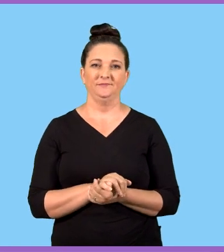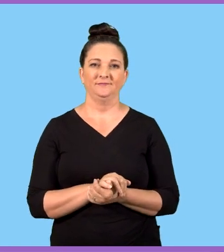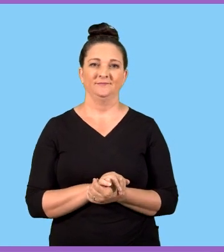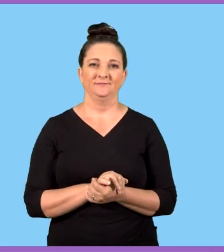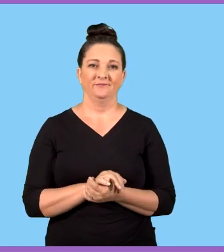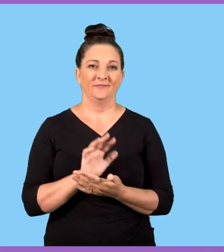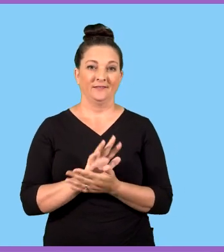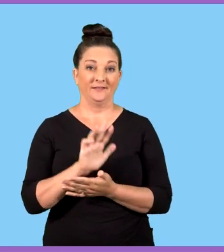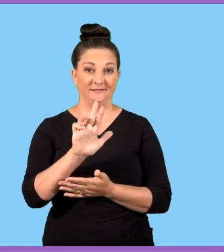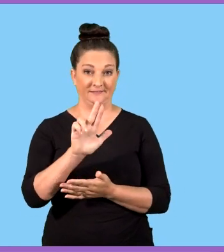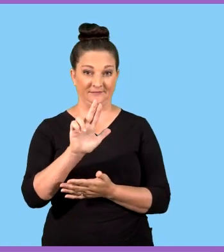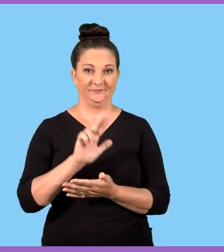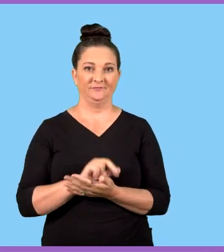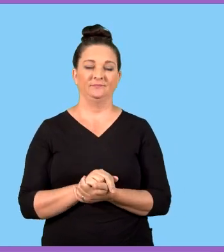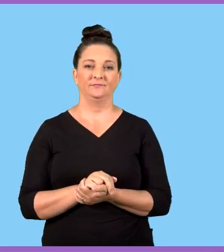15,